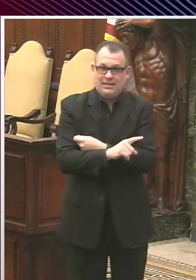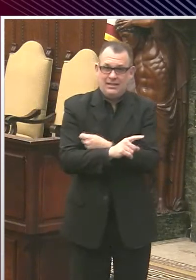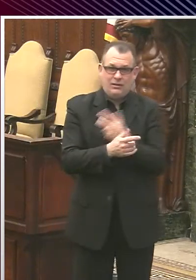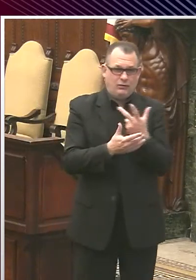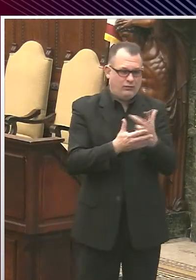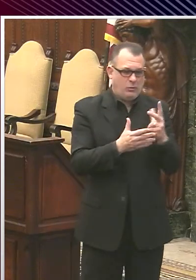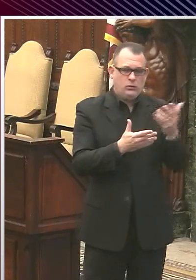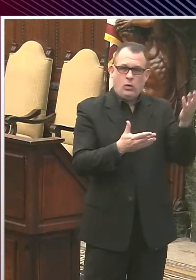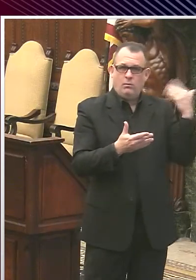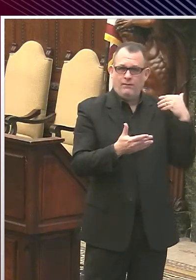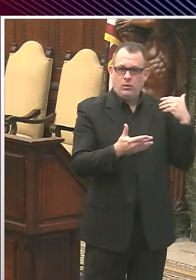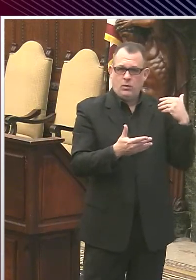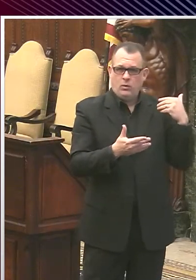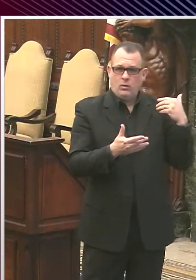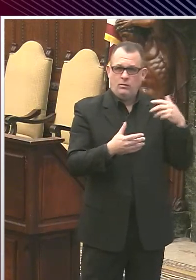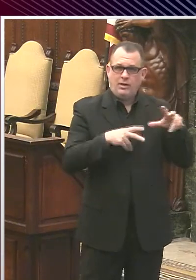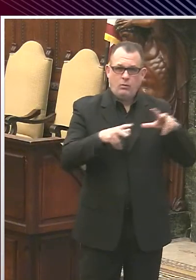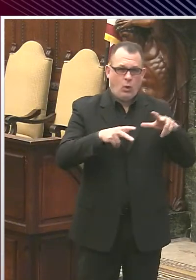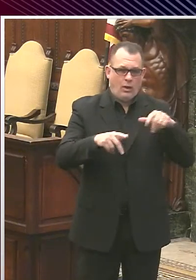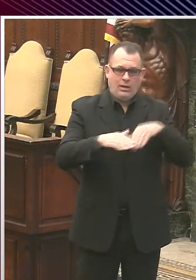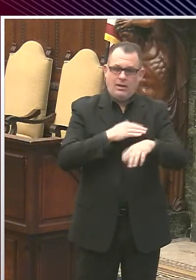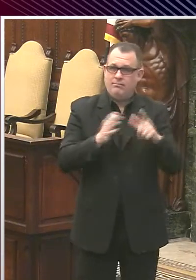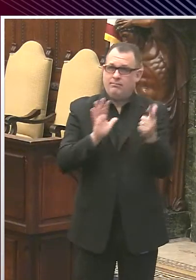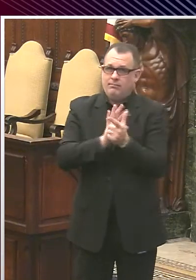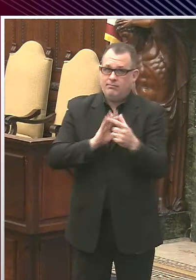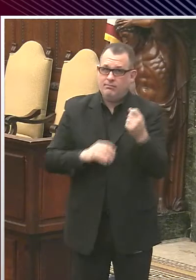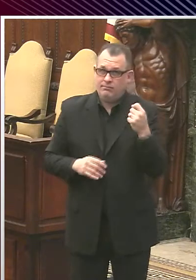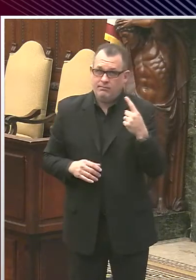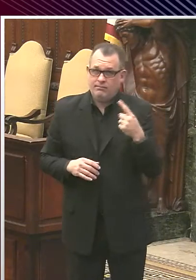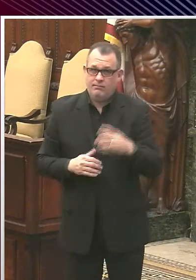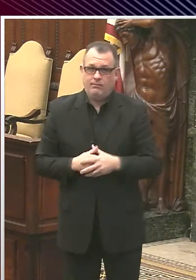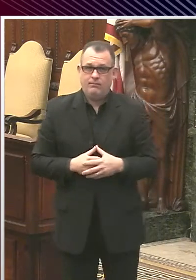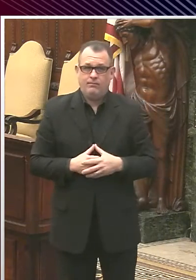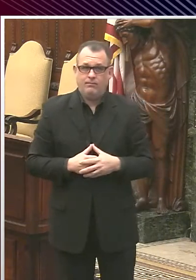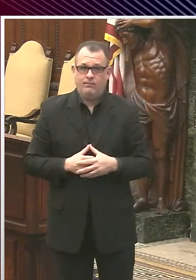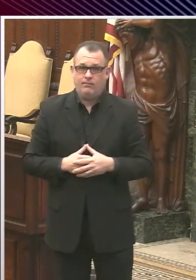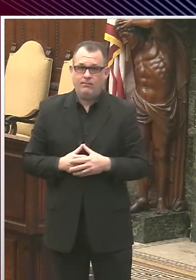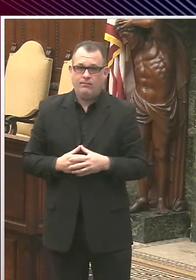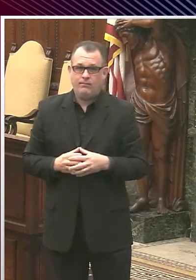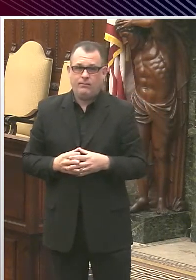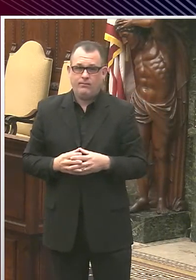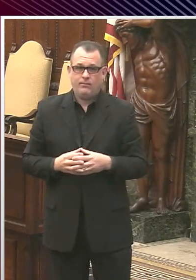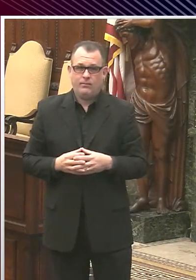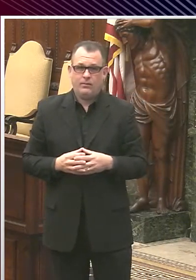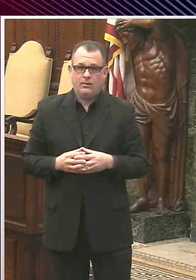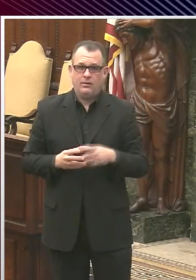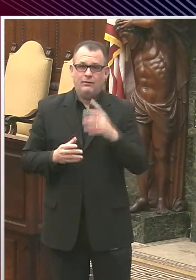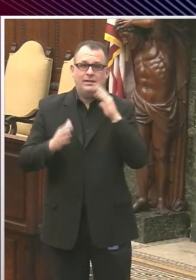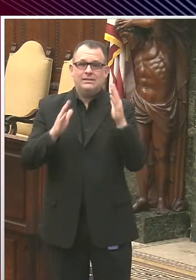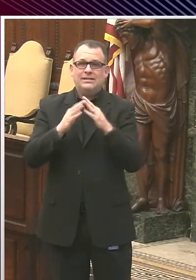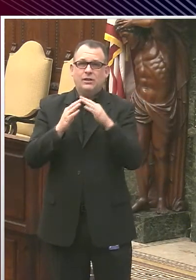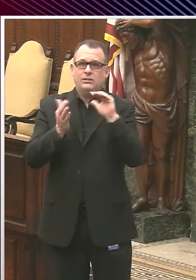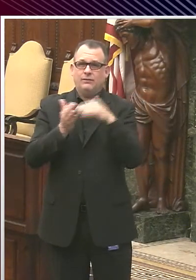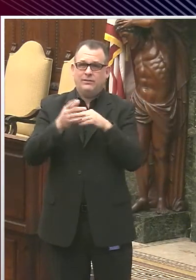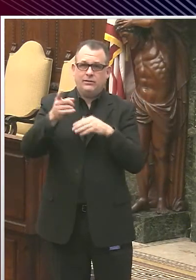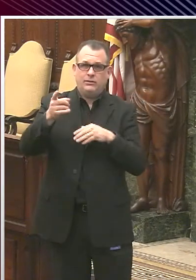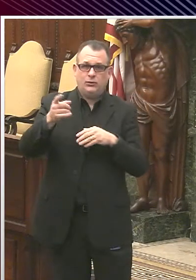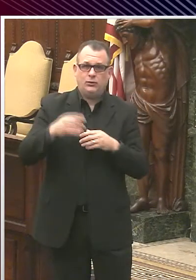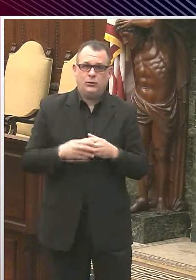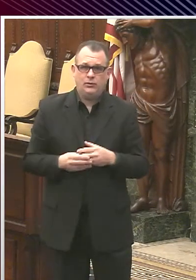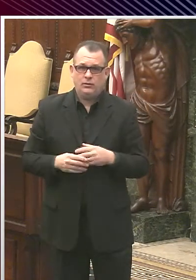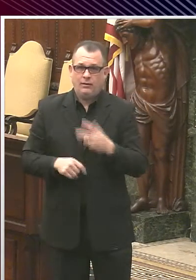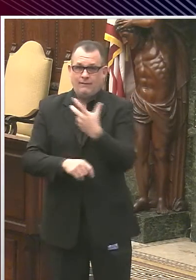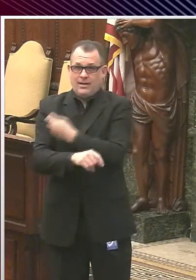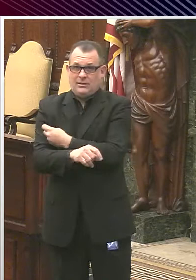We won't be taking walk-up appointments at those clinics. Now let me move on to the Center City Convention Center, Center City Vaccination Center at